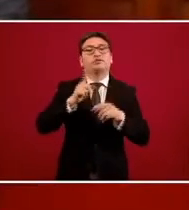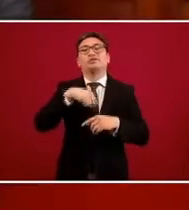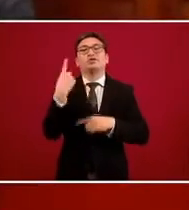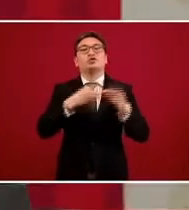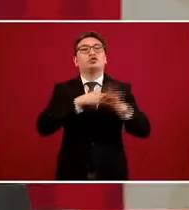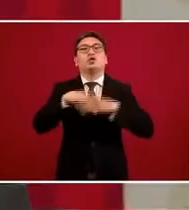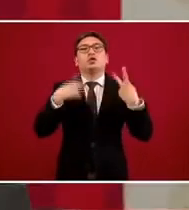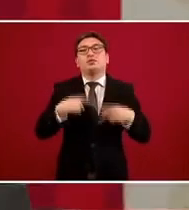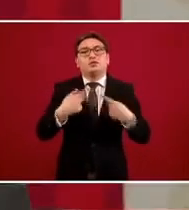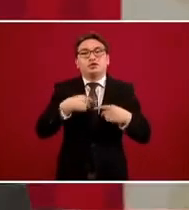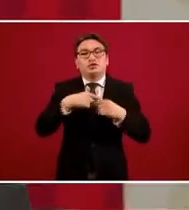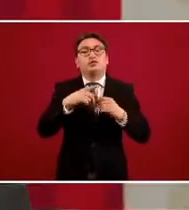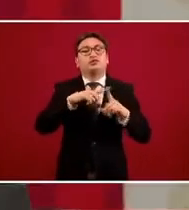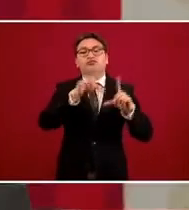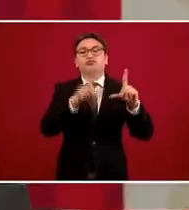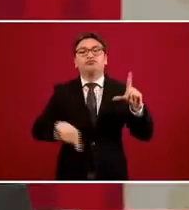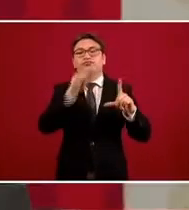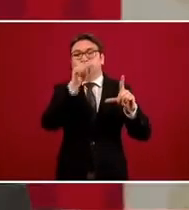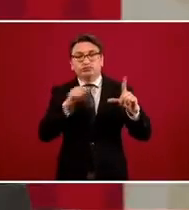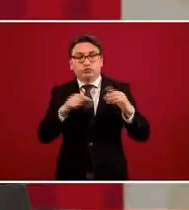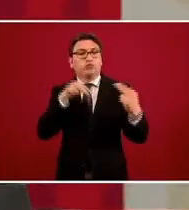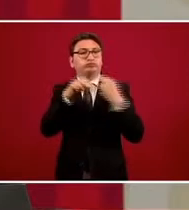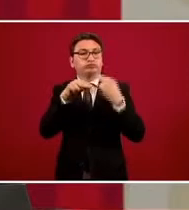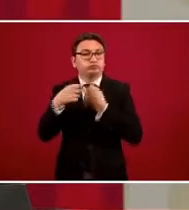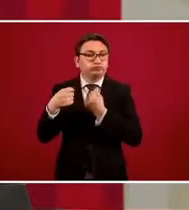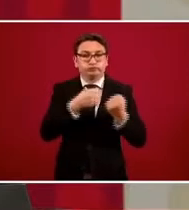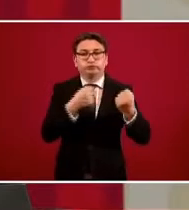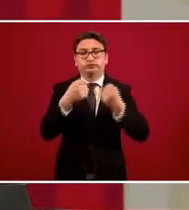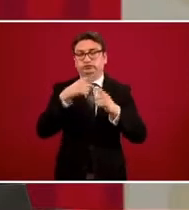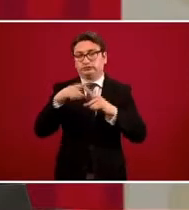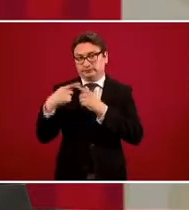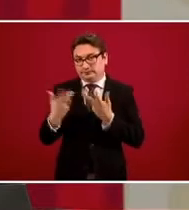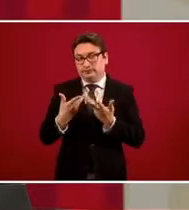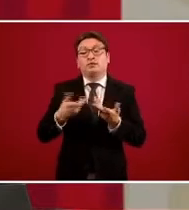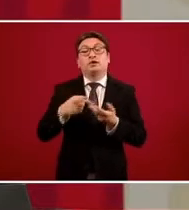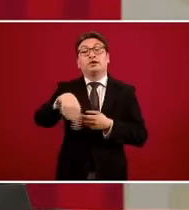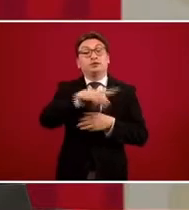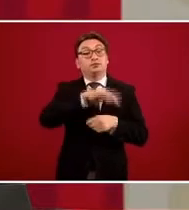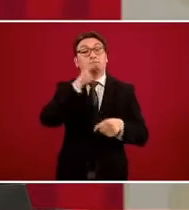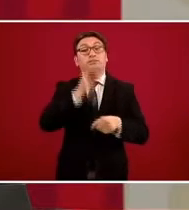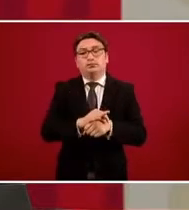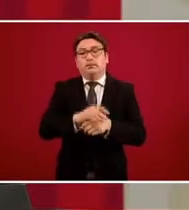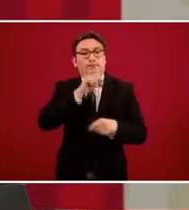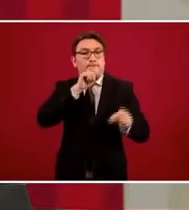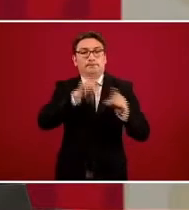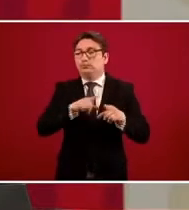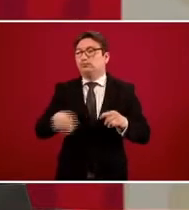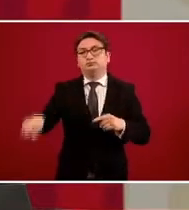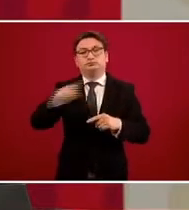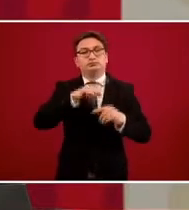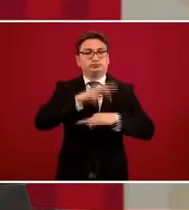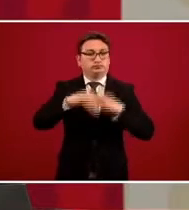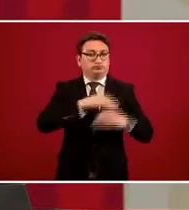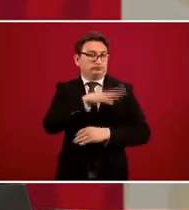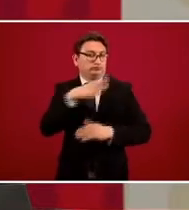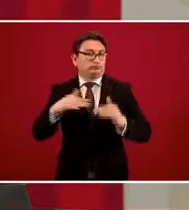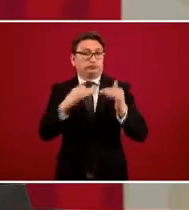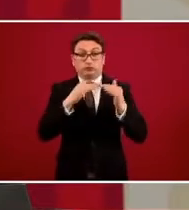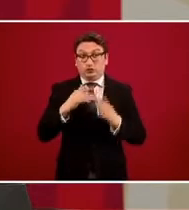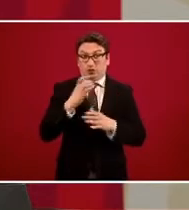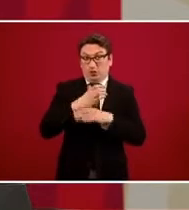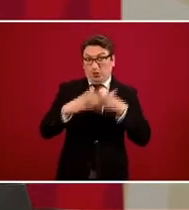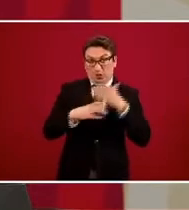the logistics of the distribution of all public life, including the supplies